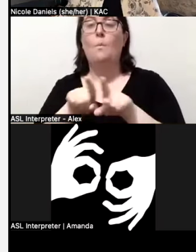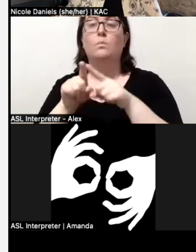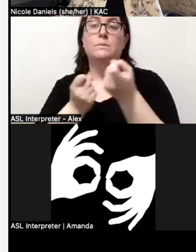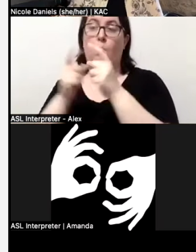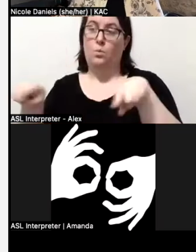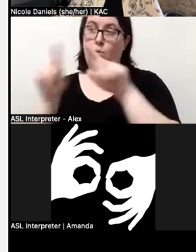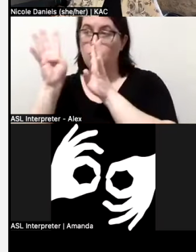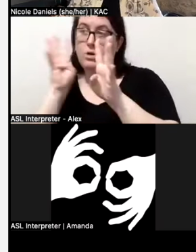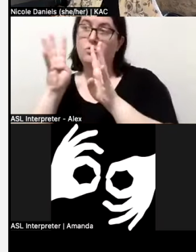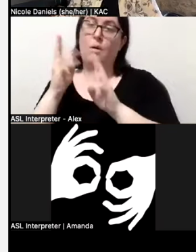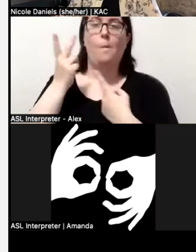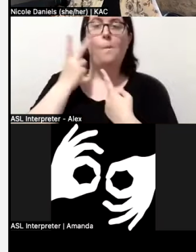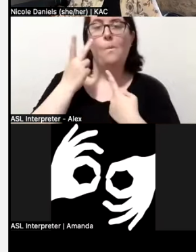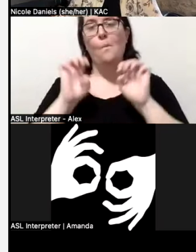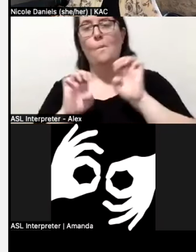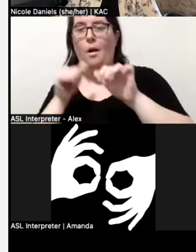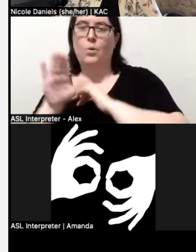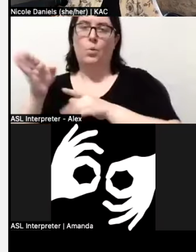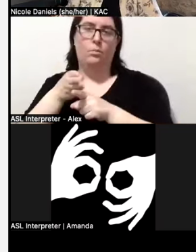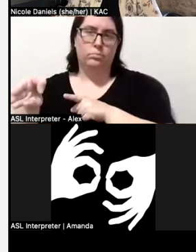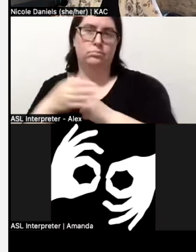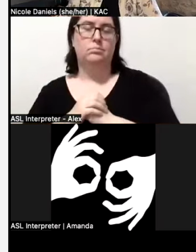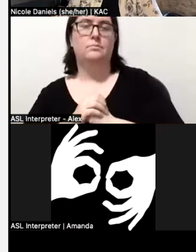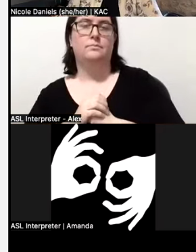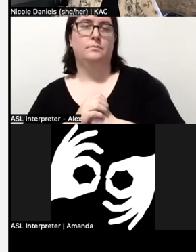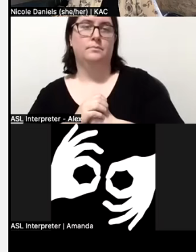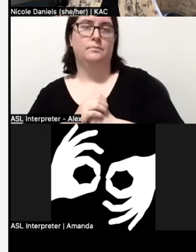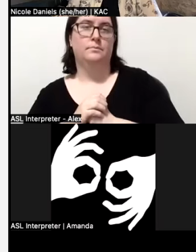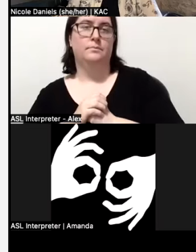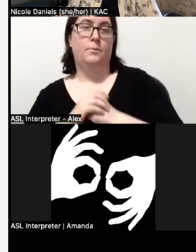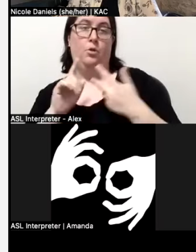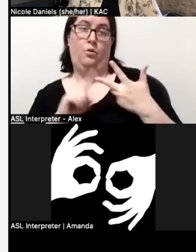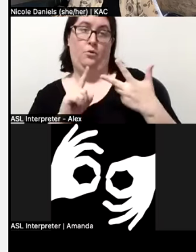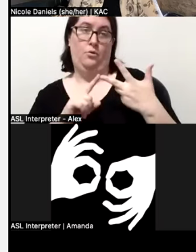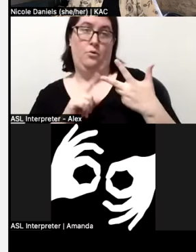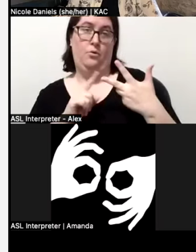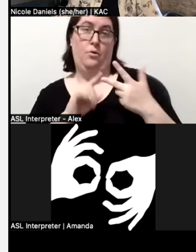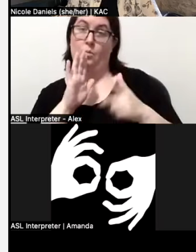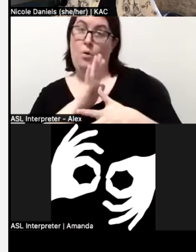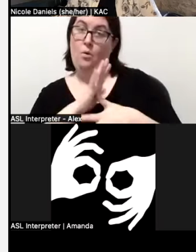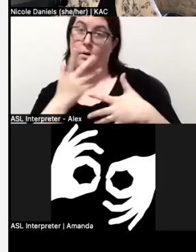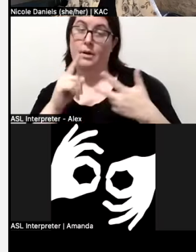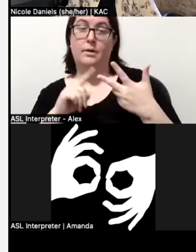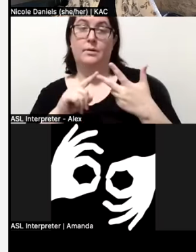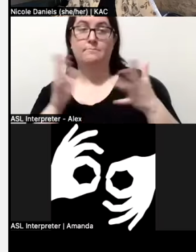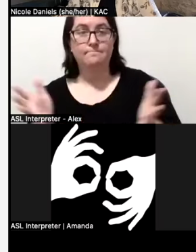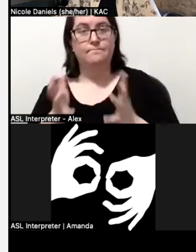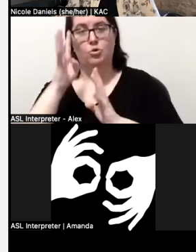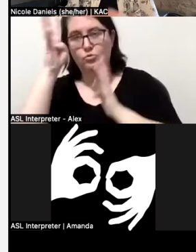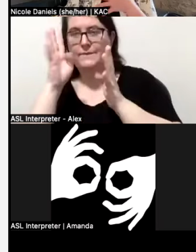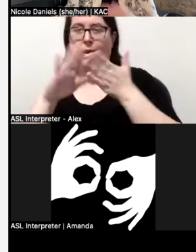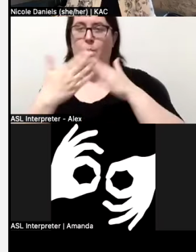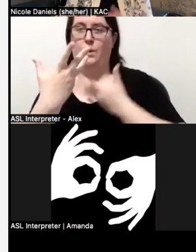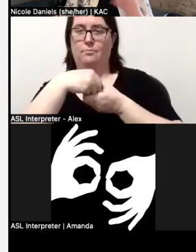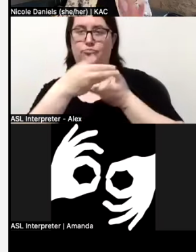and experimentation within their practice. The third priority is to foster creativity and community engagement. So